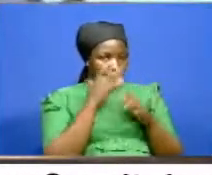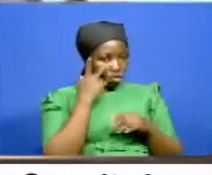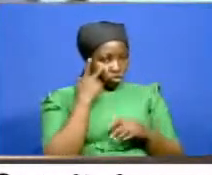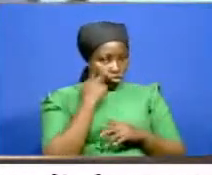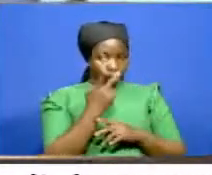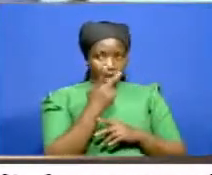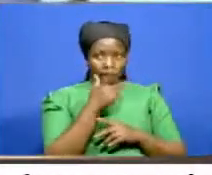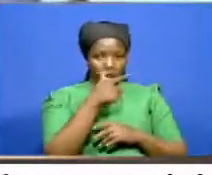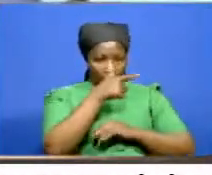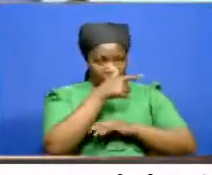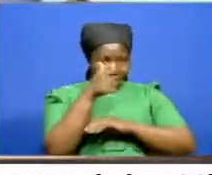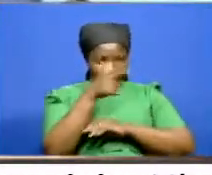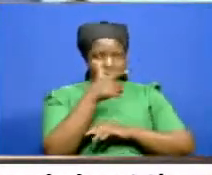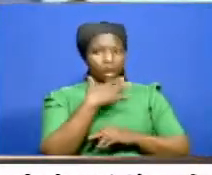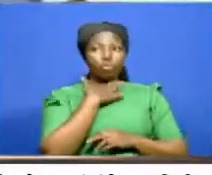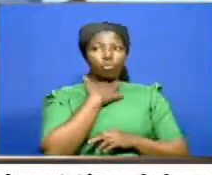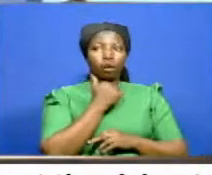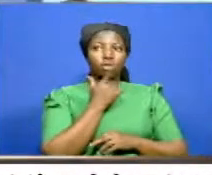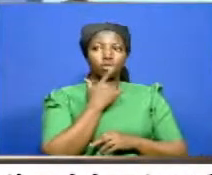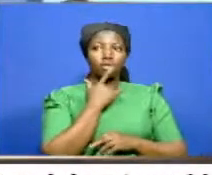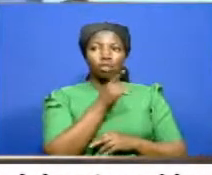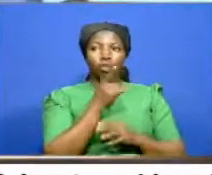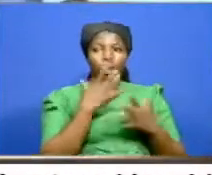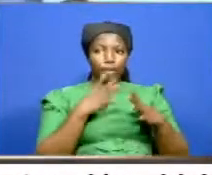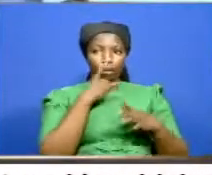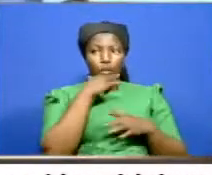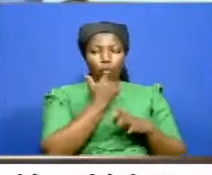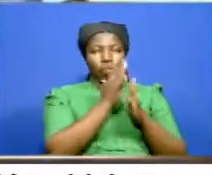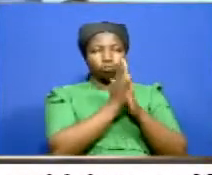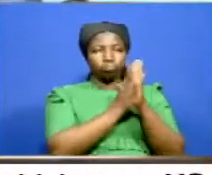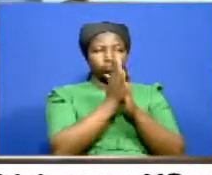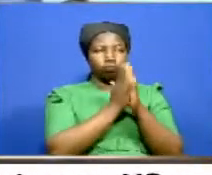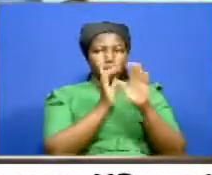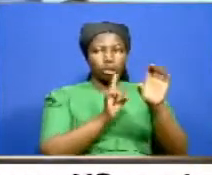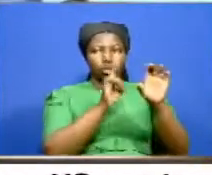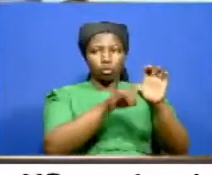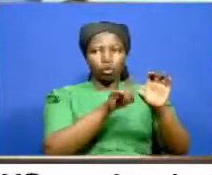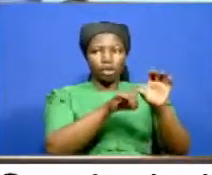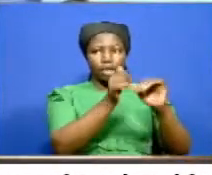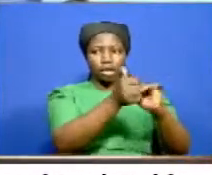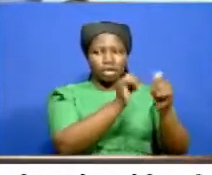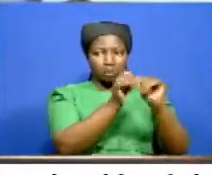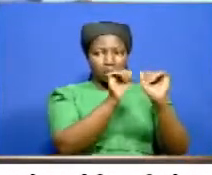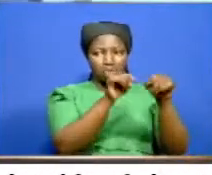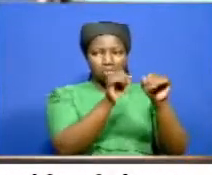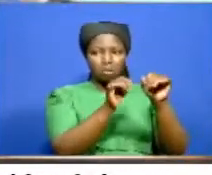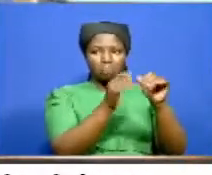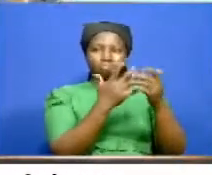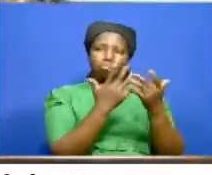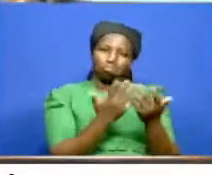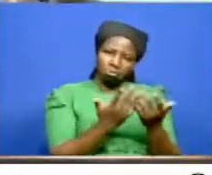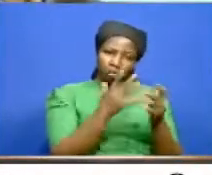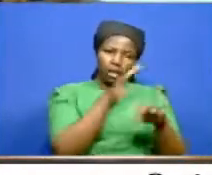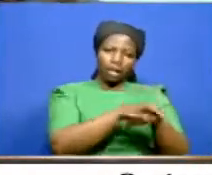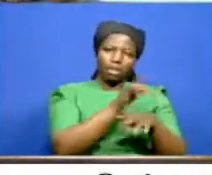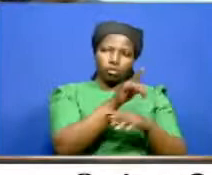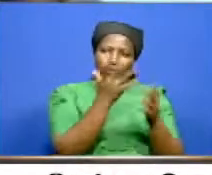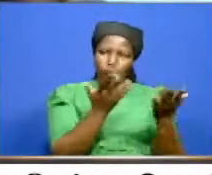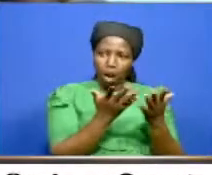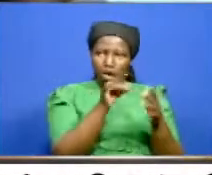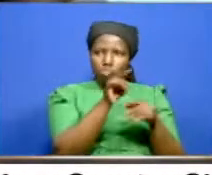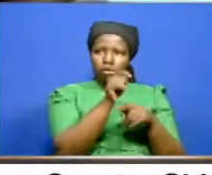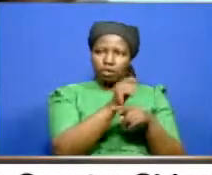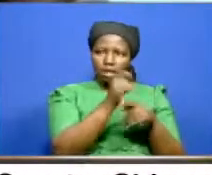course, we want to tell you maybe for those interested in joining Arrow Sports, maybe where they can find you, where you train, you know, such information